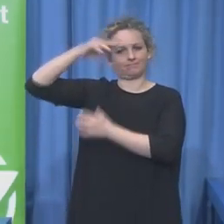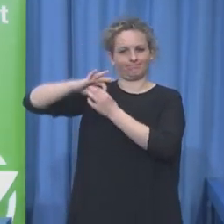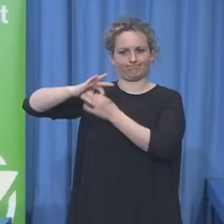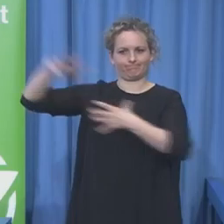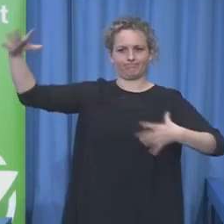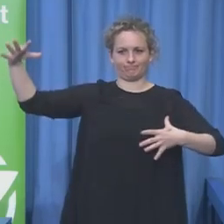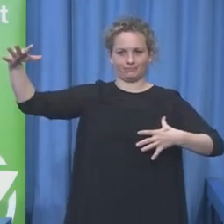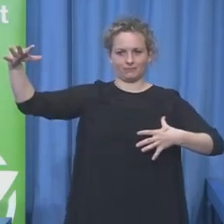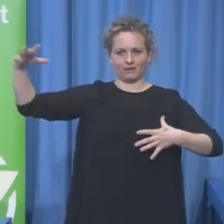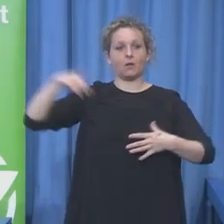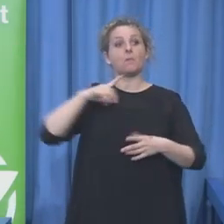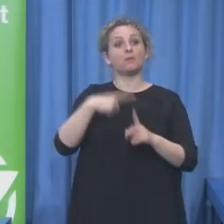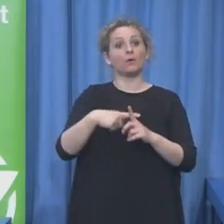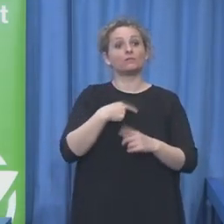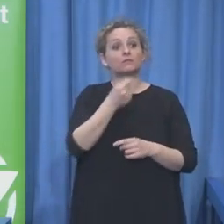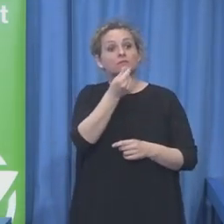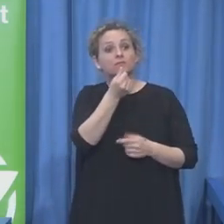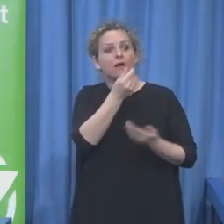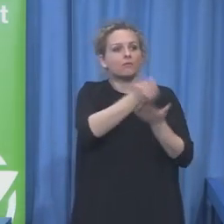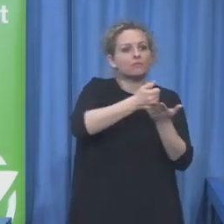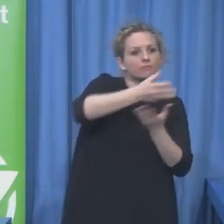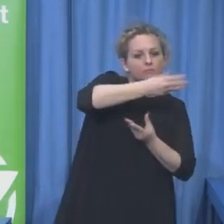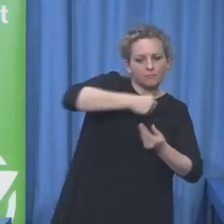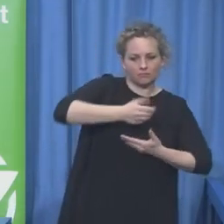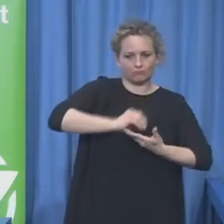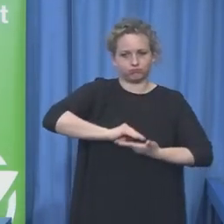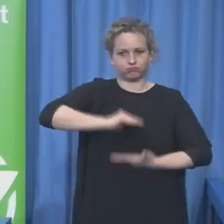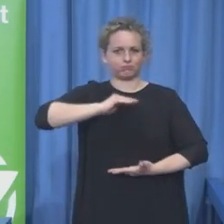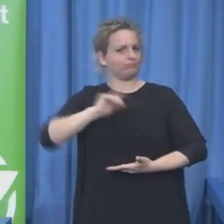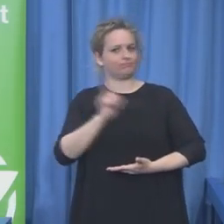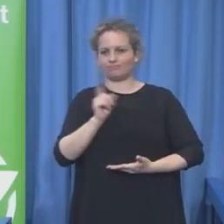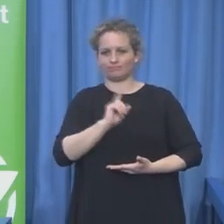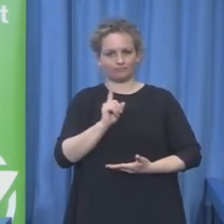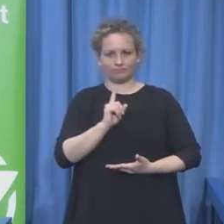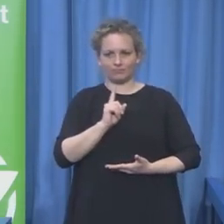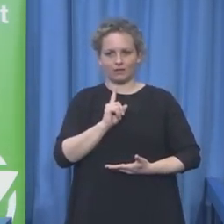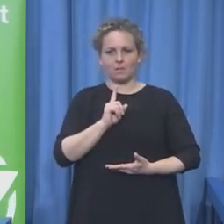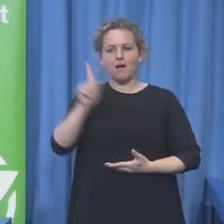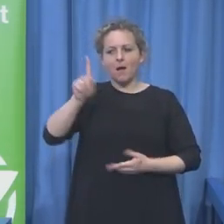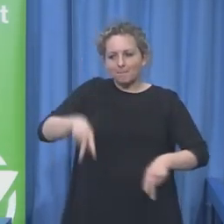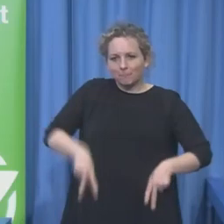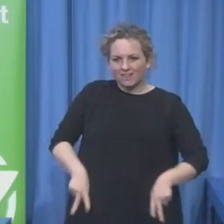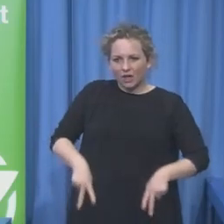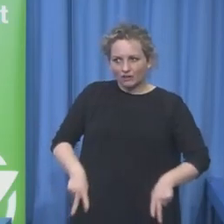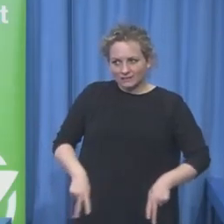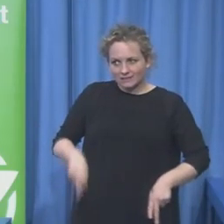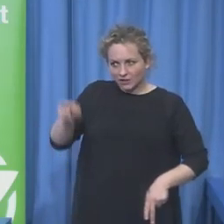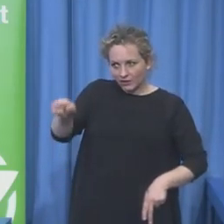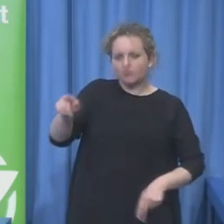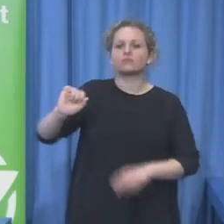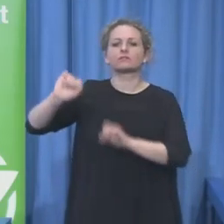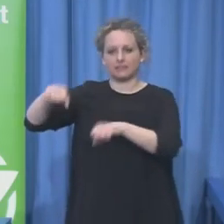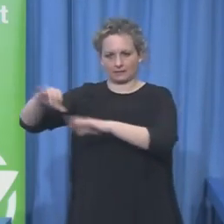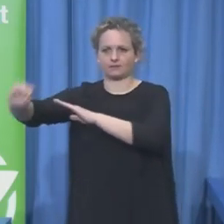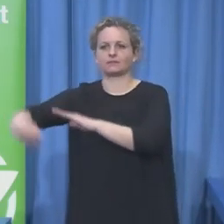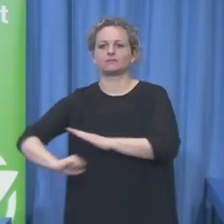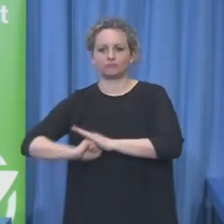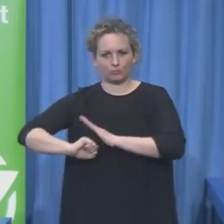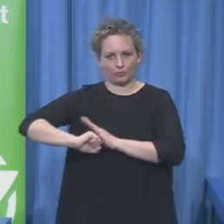Inclusion to give and to offer services for people with